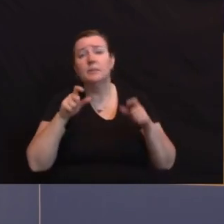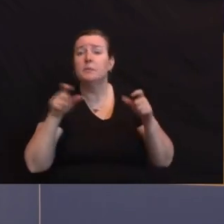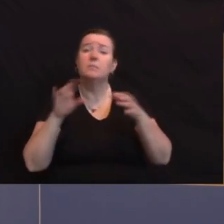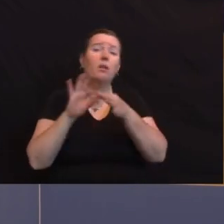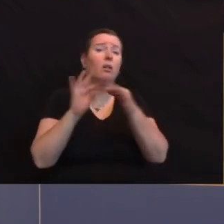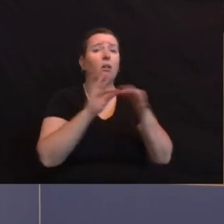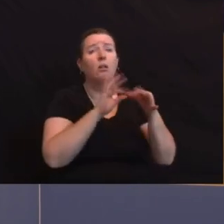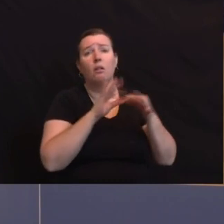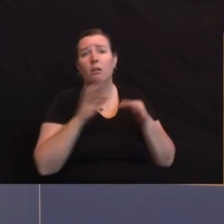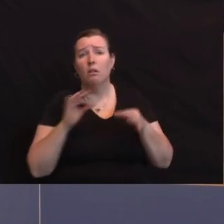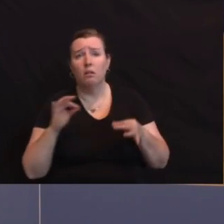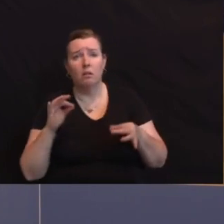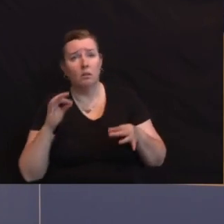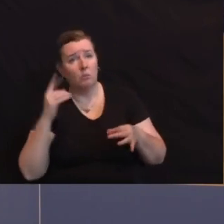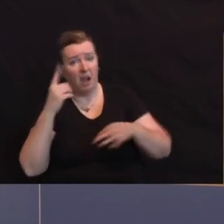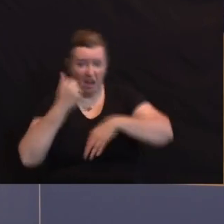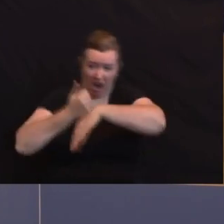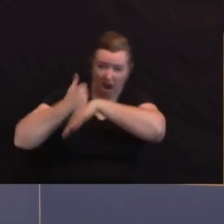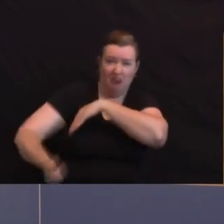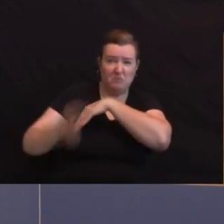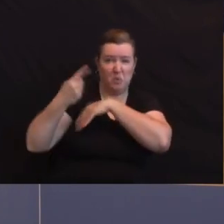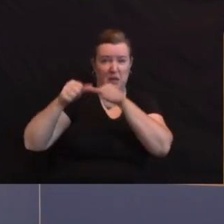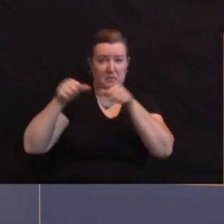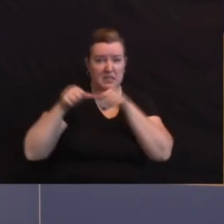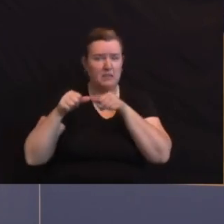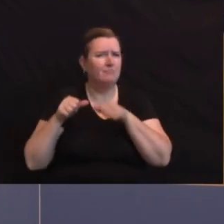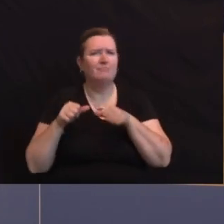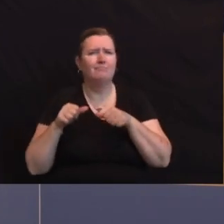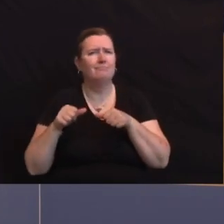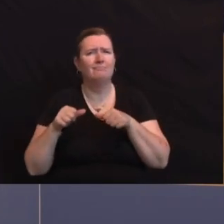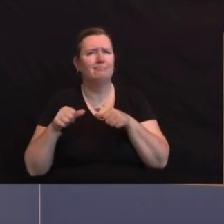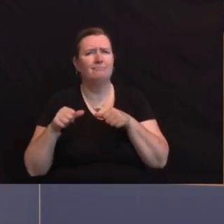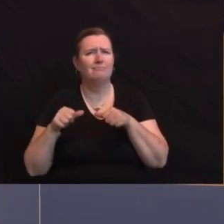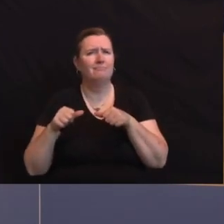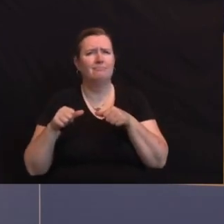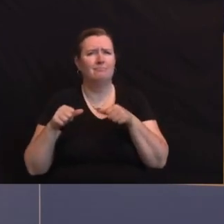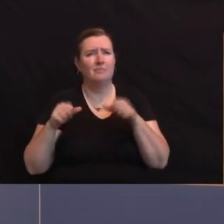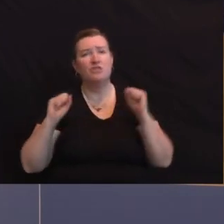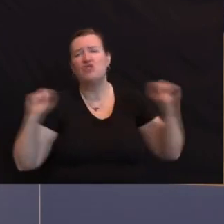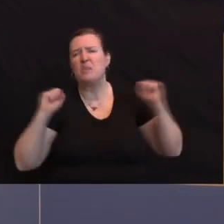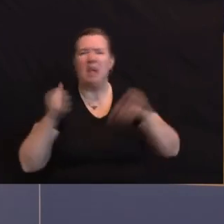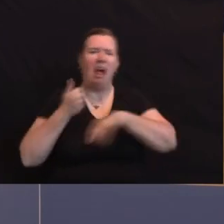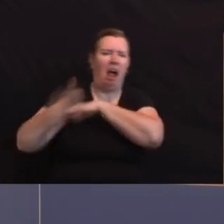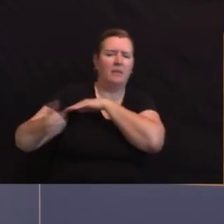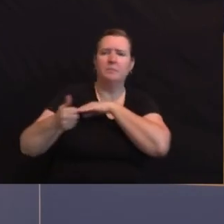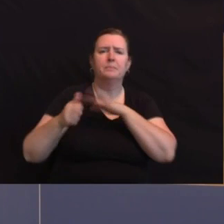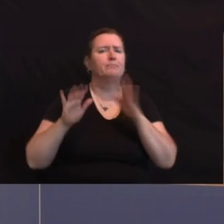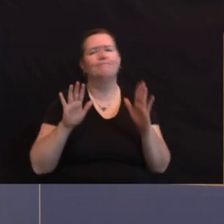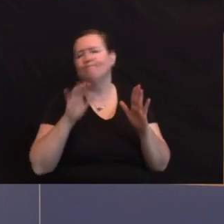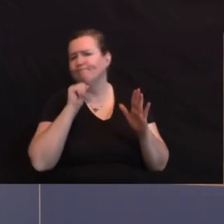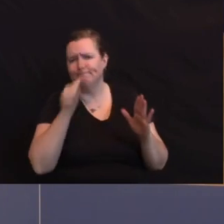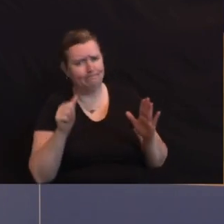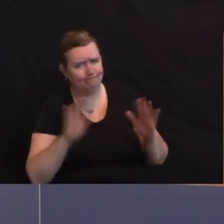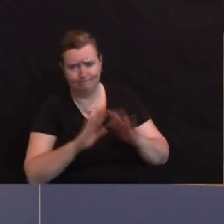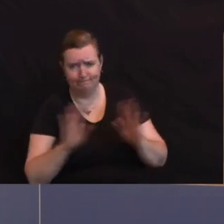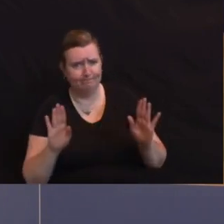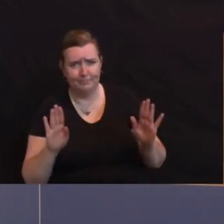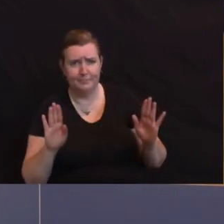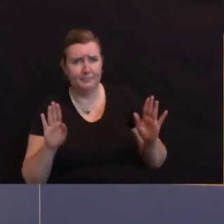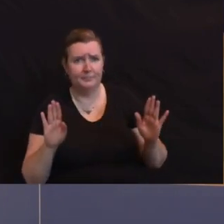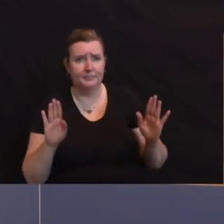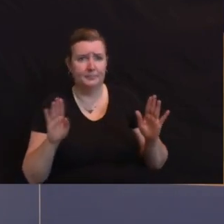about a single place that I can go in and say, okay, boy, there's really a problem with gyms. We're not seeing that. What we're seeing overall